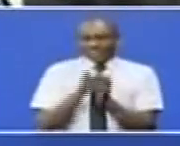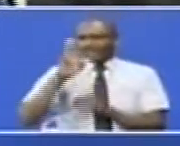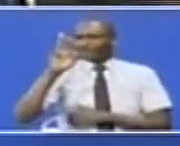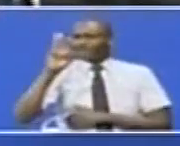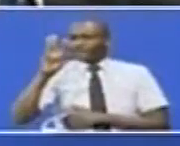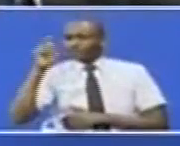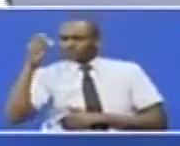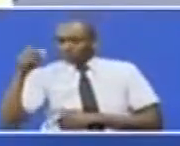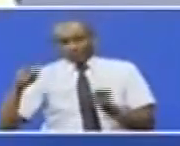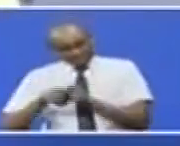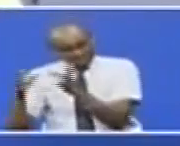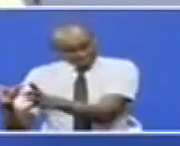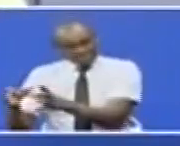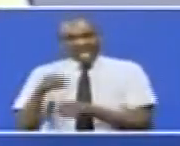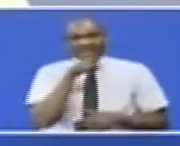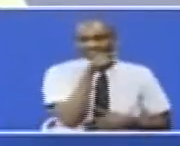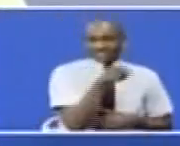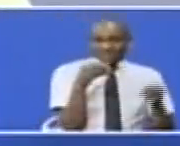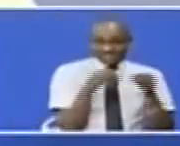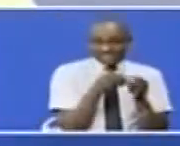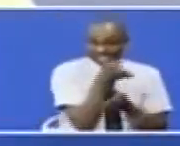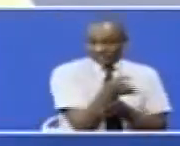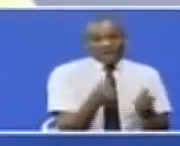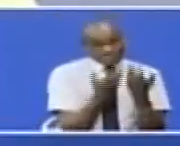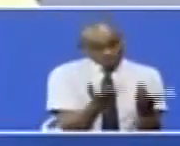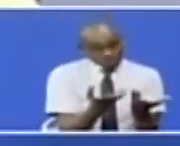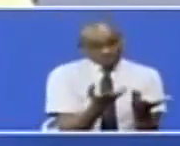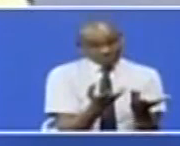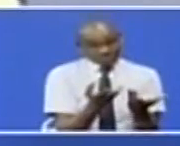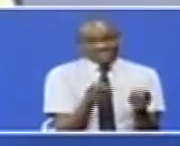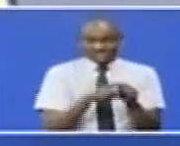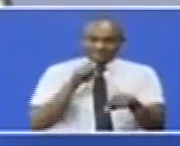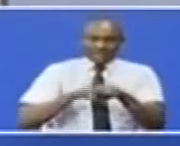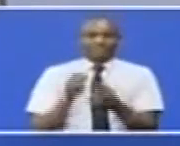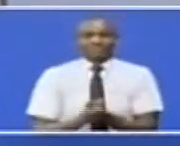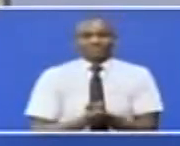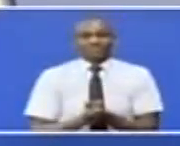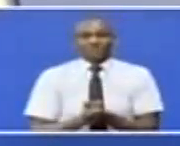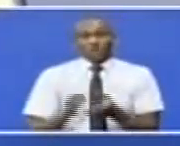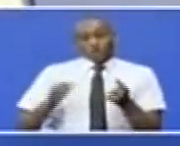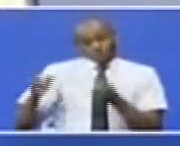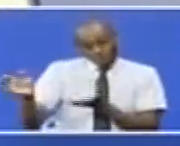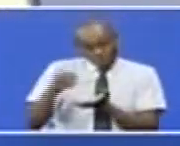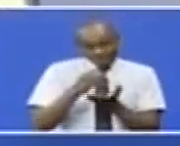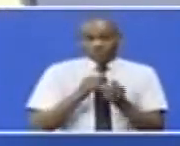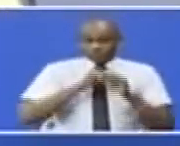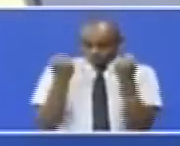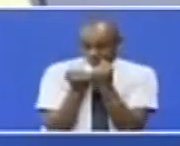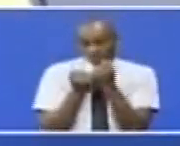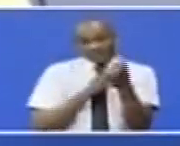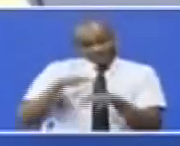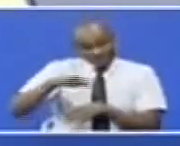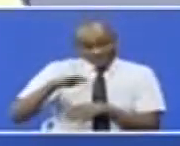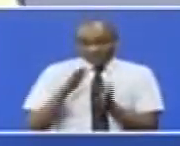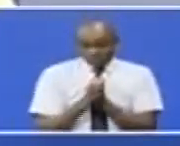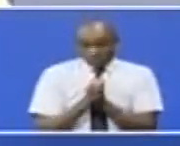WTO conference. The Trade Symposium is meant to offer a vital platform to guide our collective social, economic, and environmental objectives over